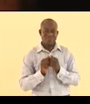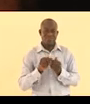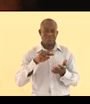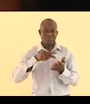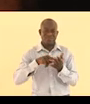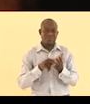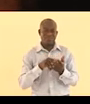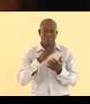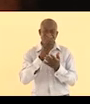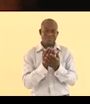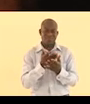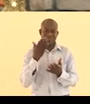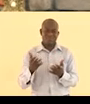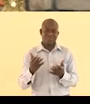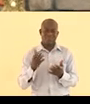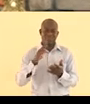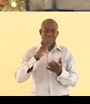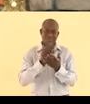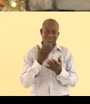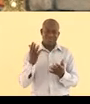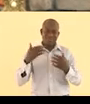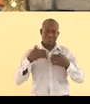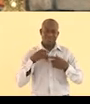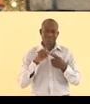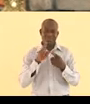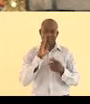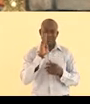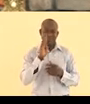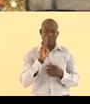Meaning, something has to give.